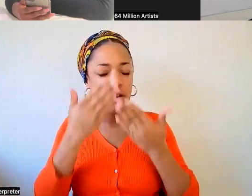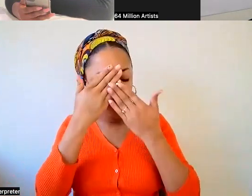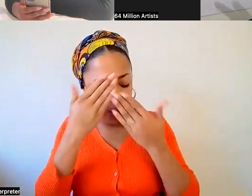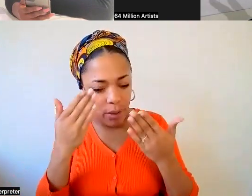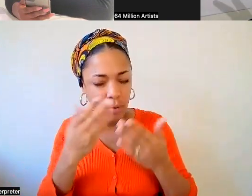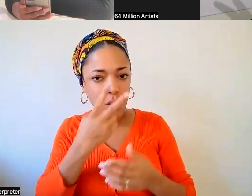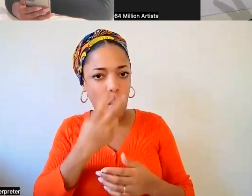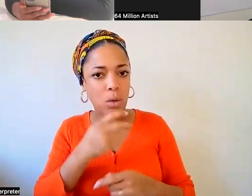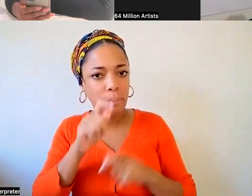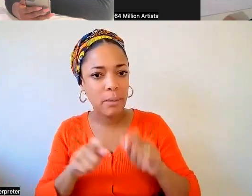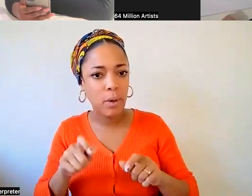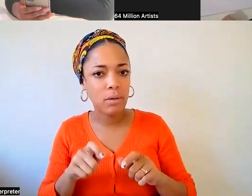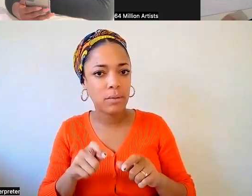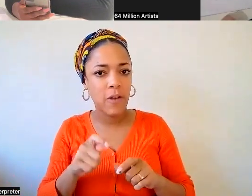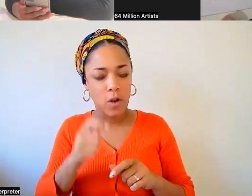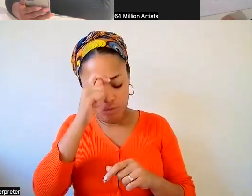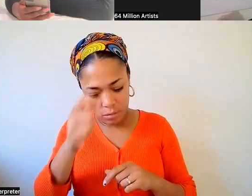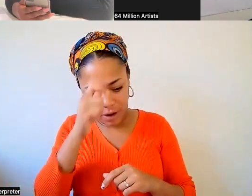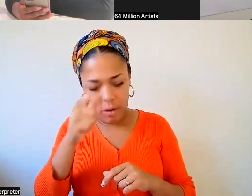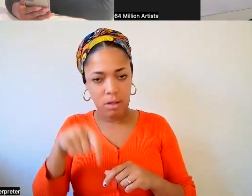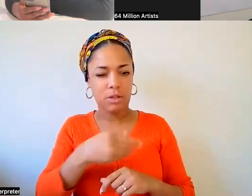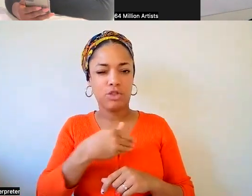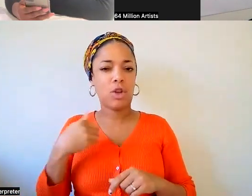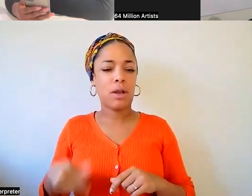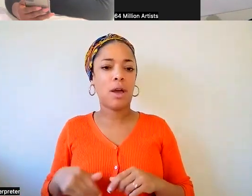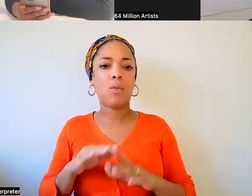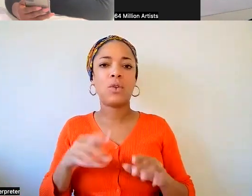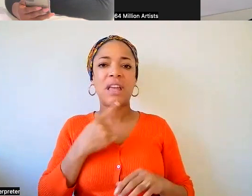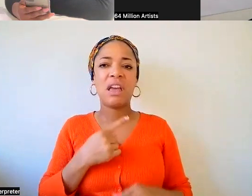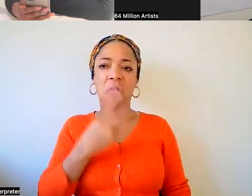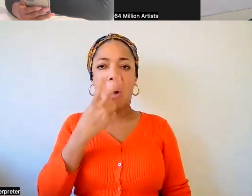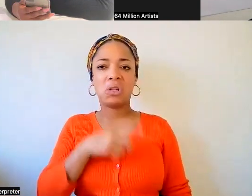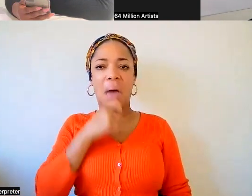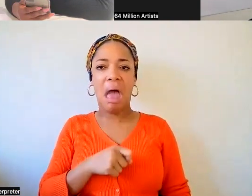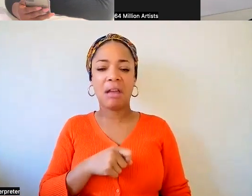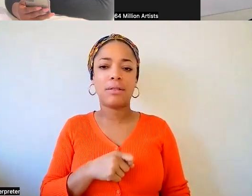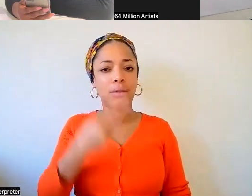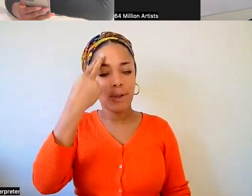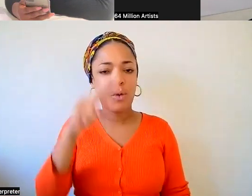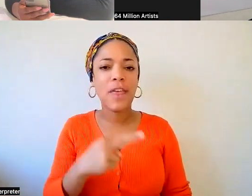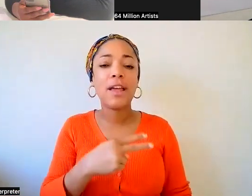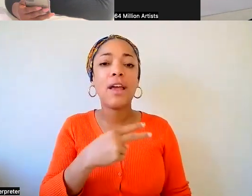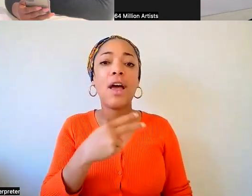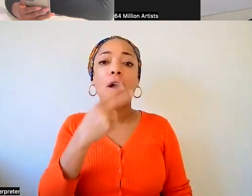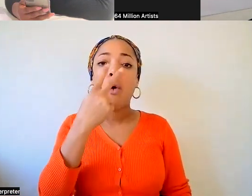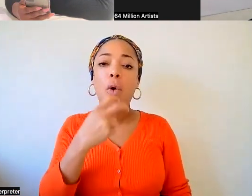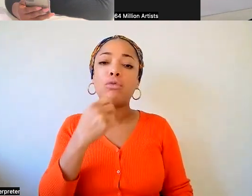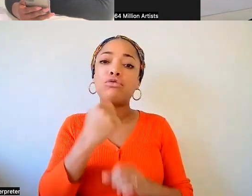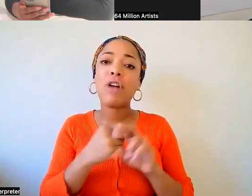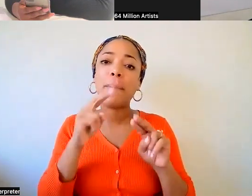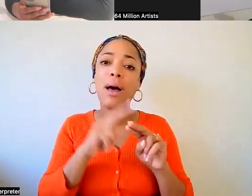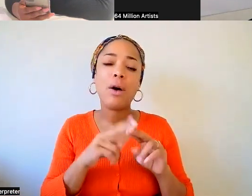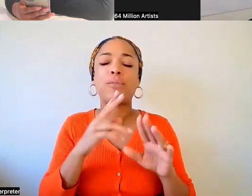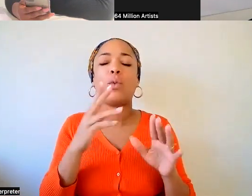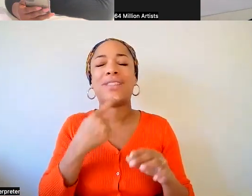Rosen. We're respectful to old people in China. So we don't say an old man. We call them Grandpa. So you're known as Nice